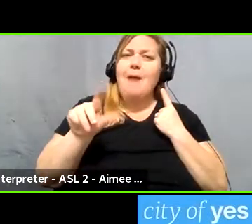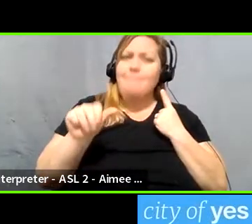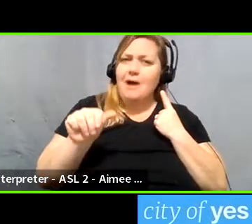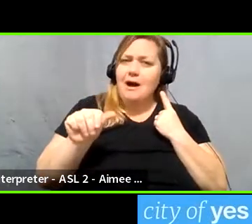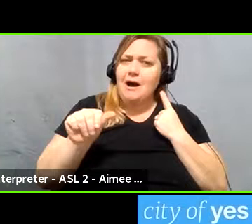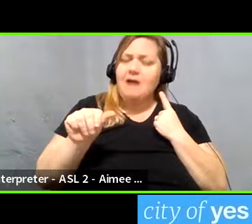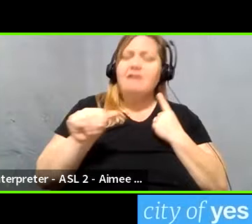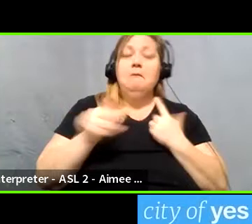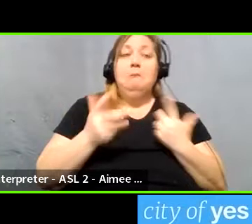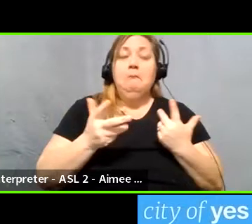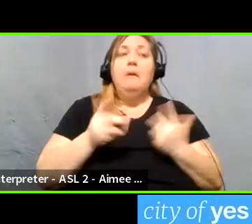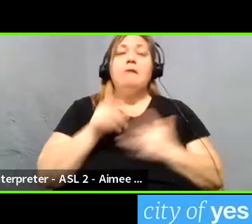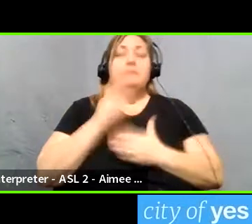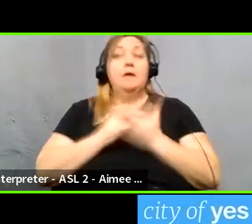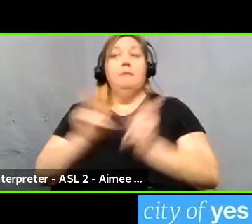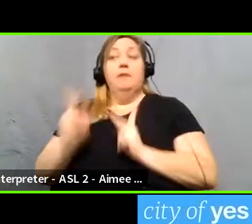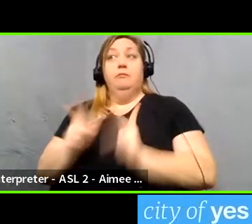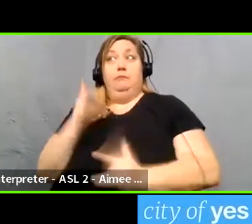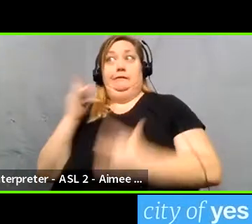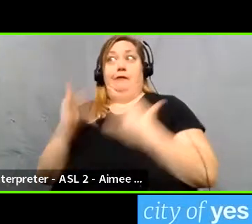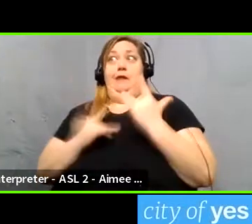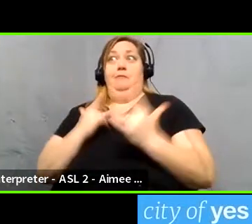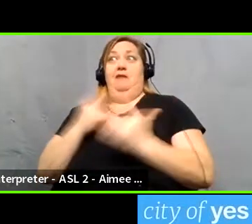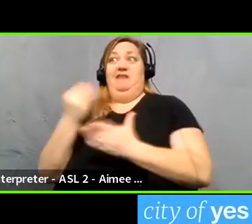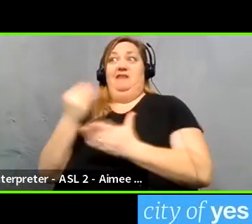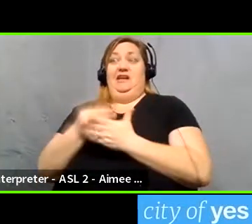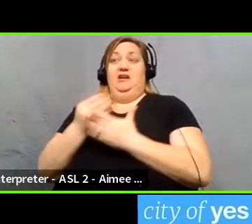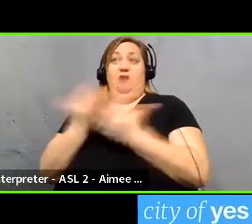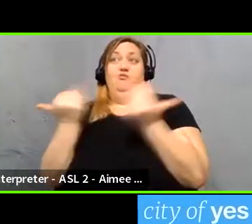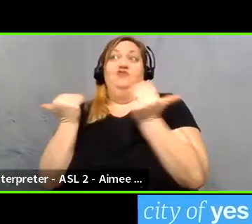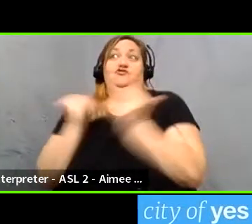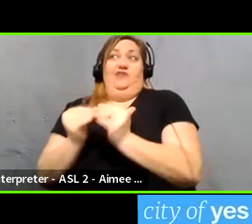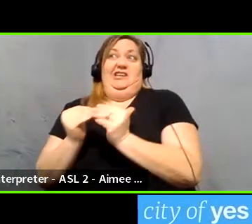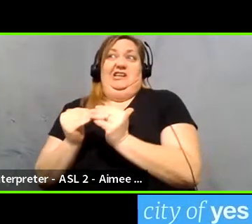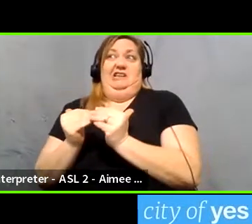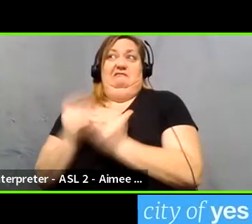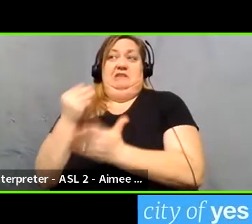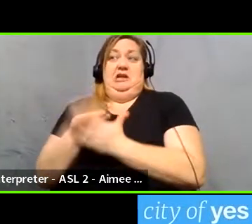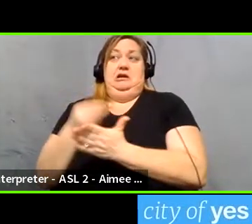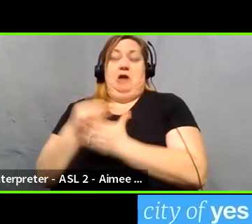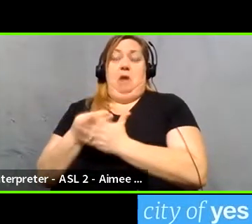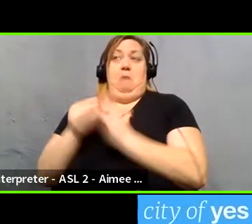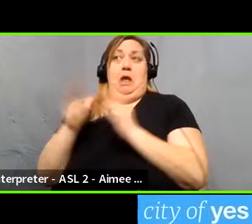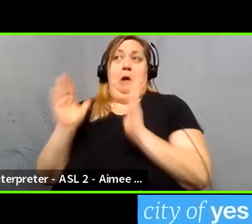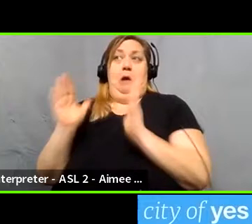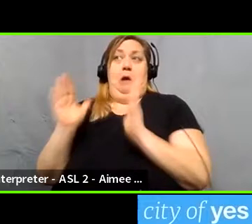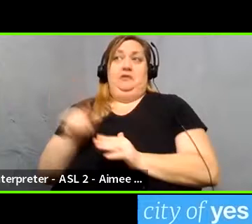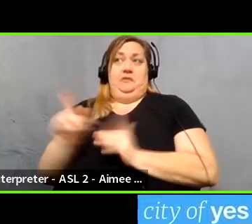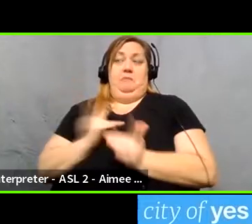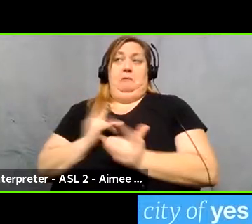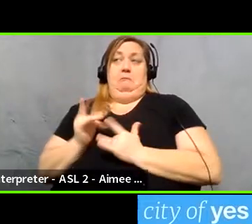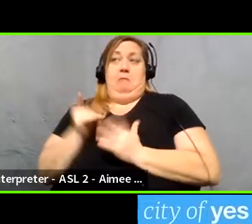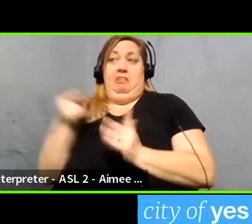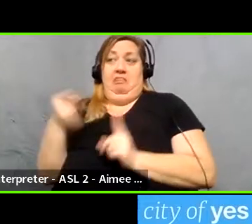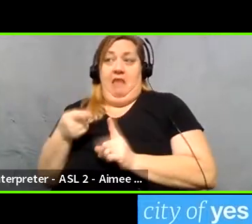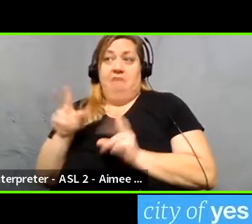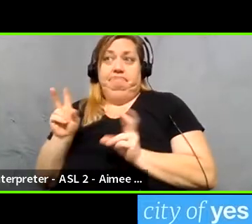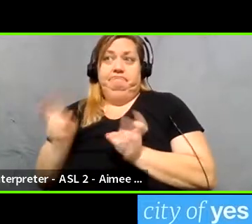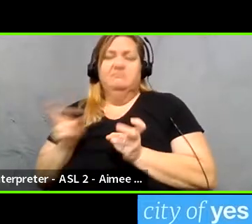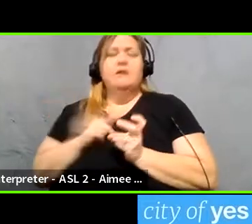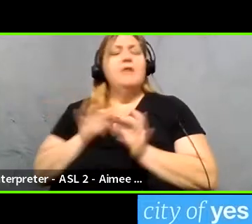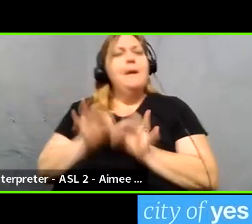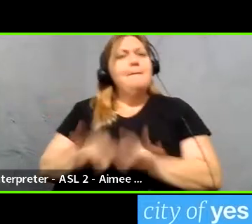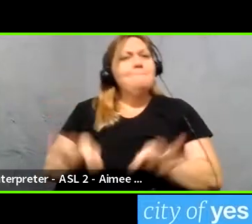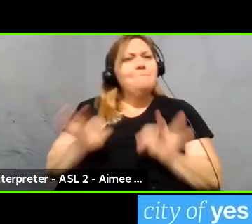regular old, you know, income-restricted affordable rental housing. And the key thing to